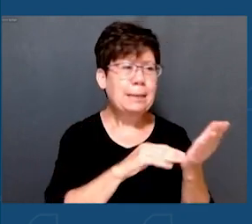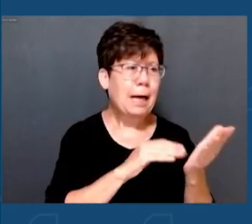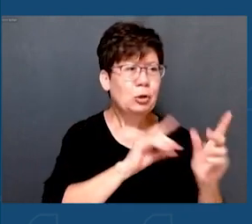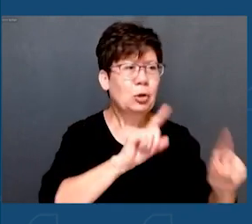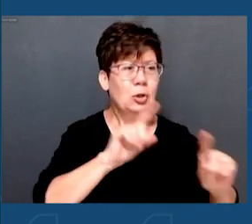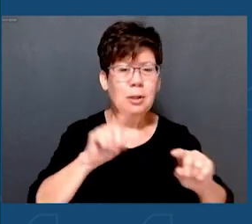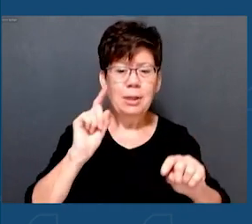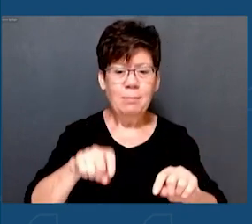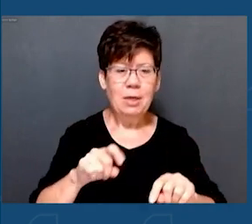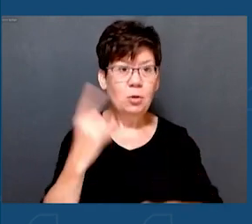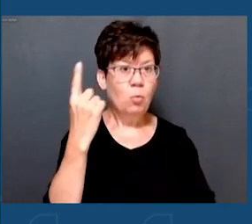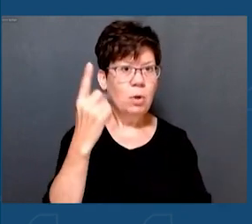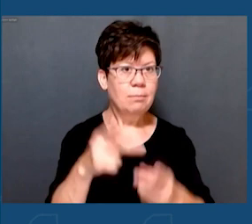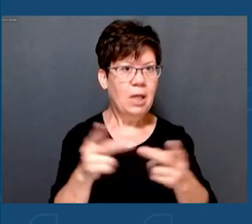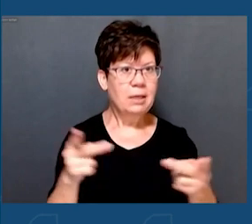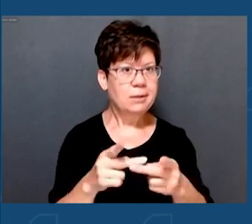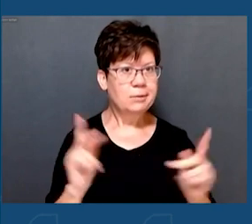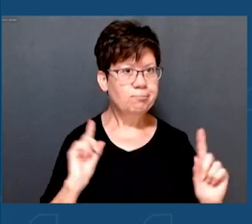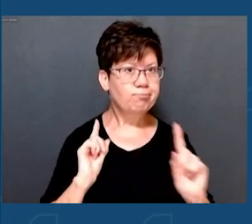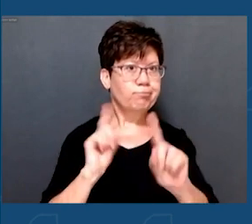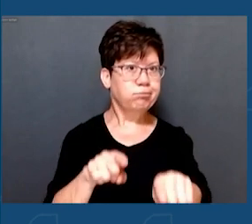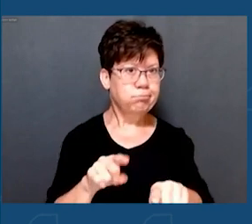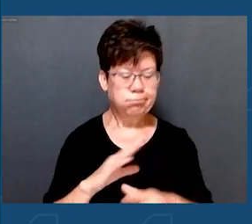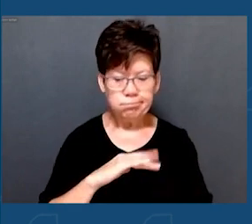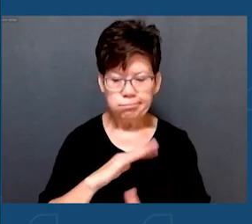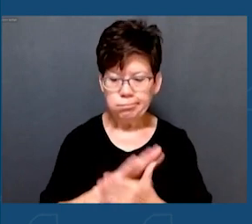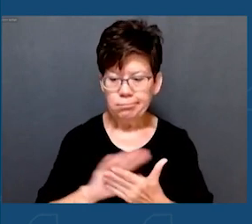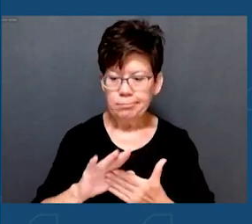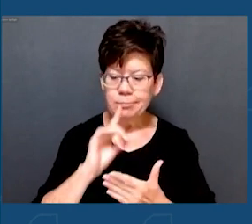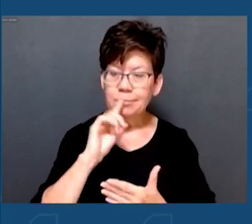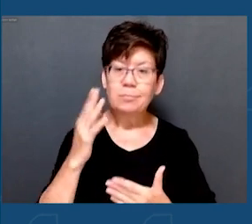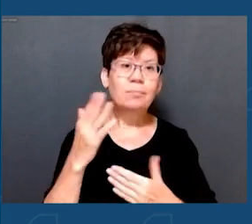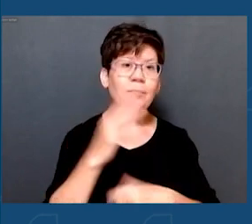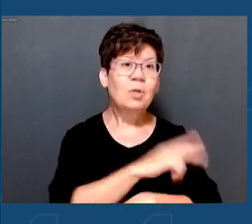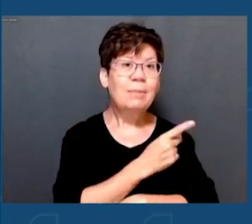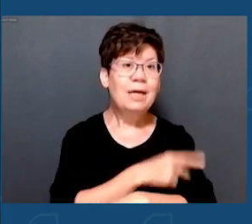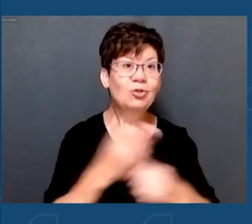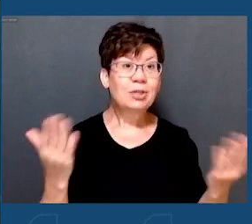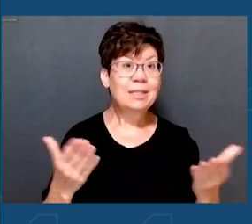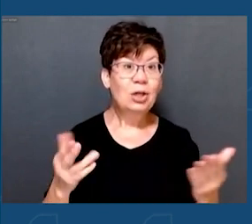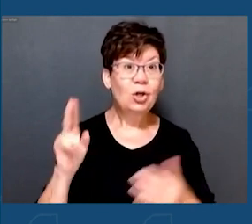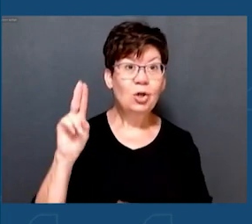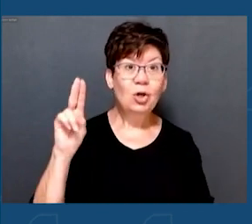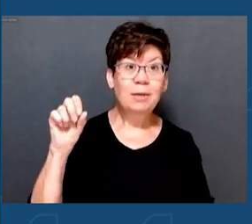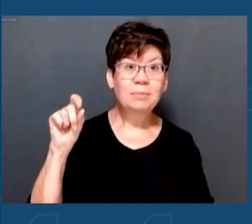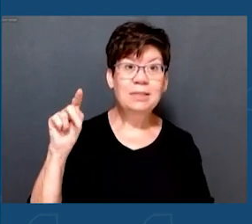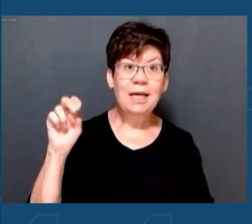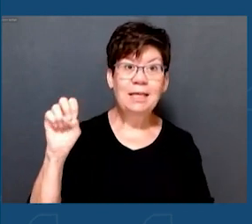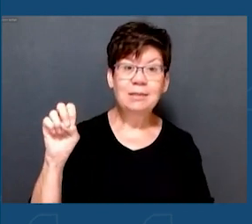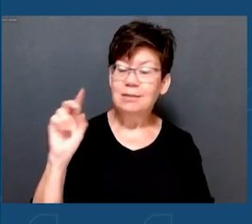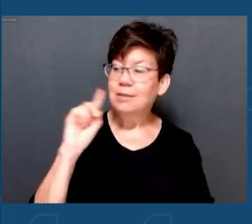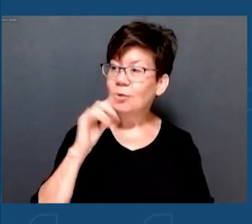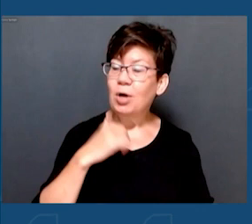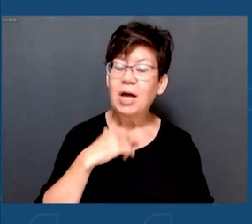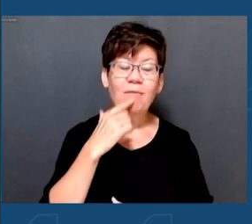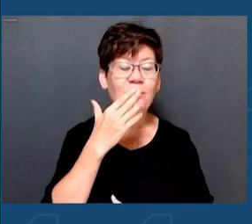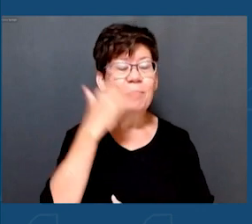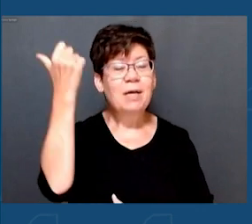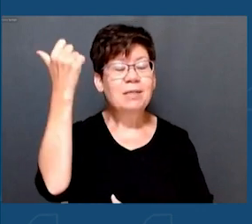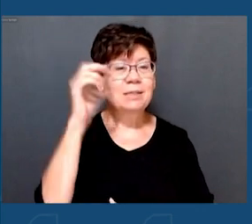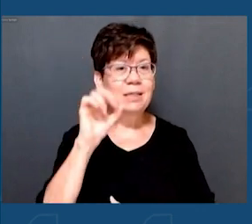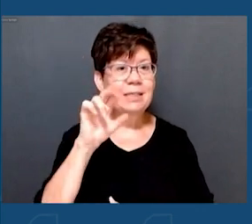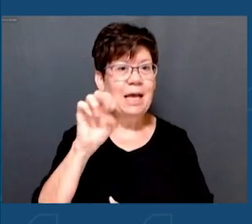helps to ensure that patients at Upstate are served with the greatest care, they need with the greatest